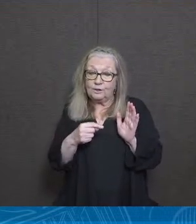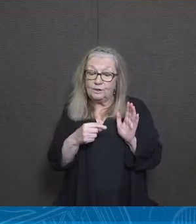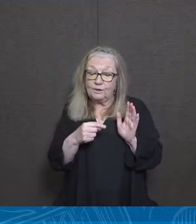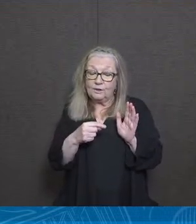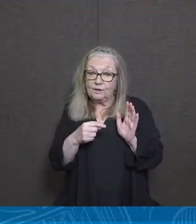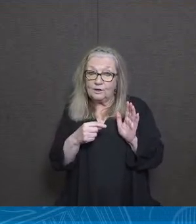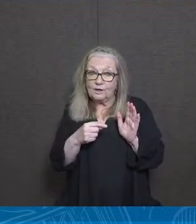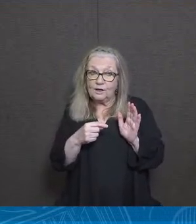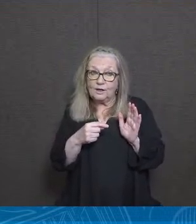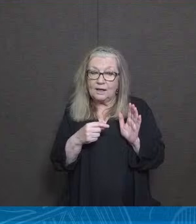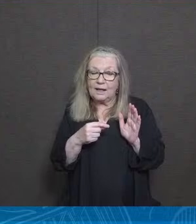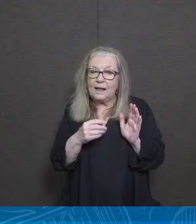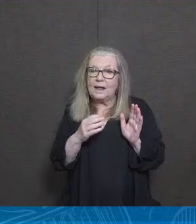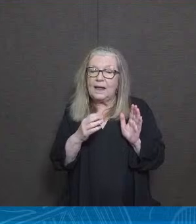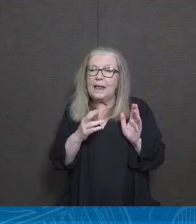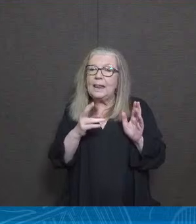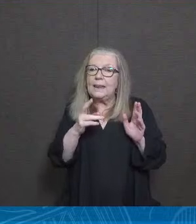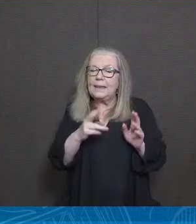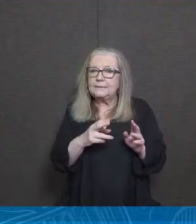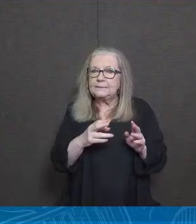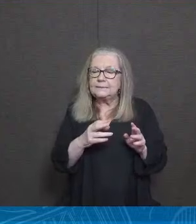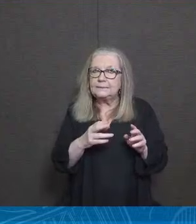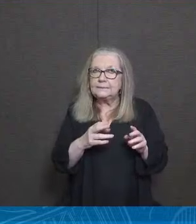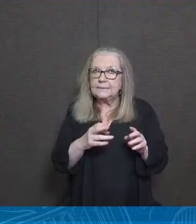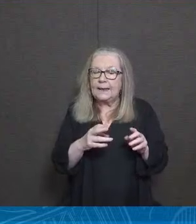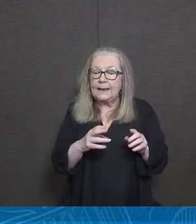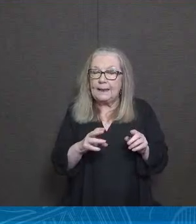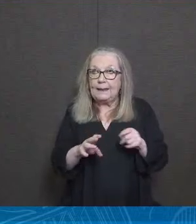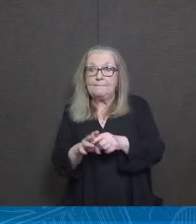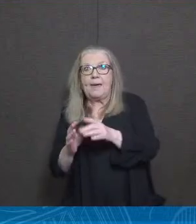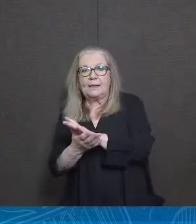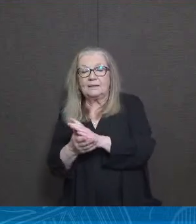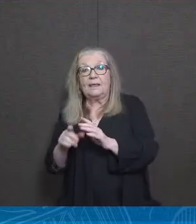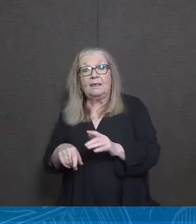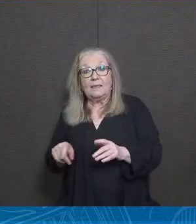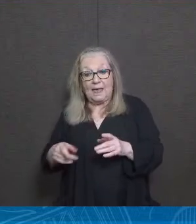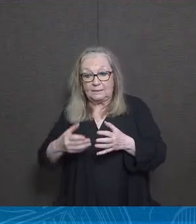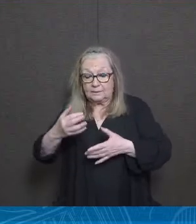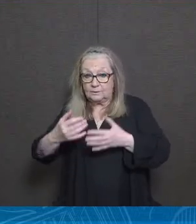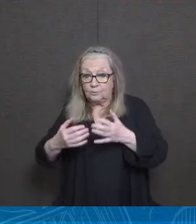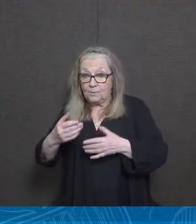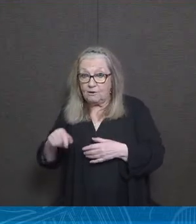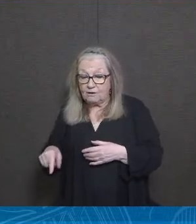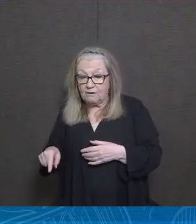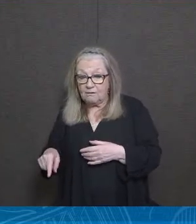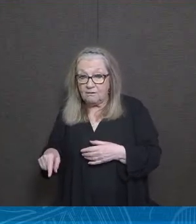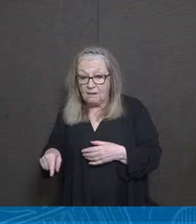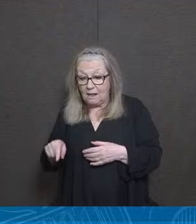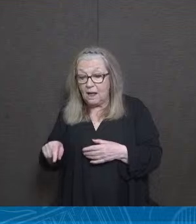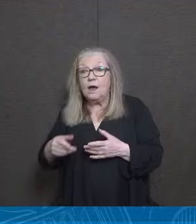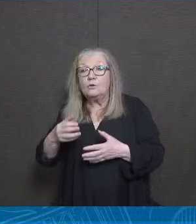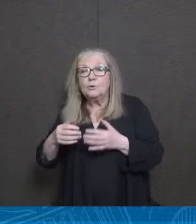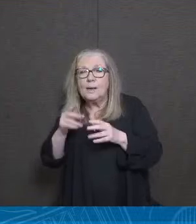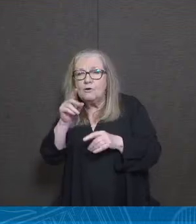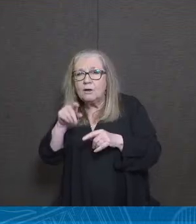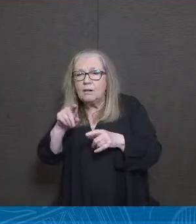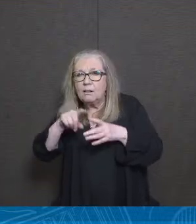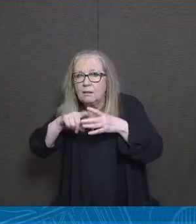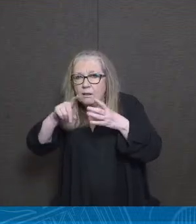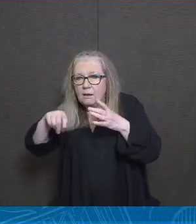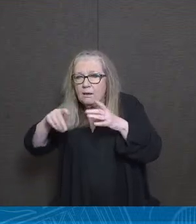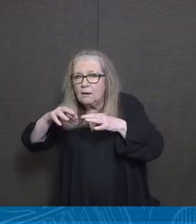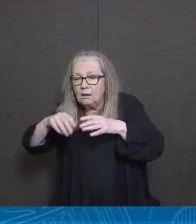lesser impacts than the numerical weather prediction models because numerical weather prediction models require